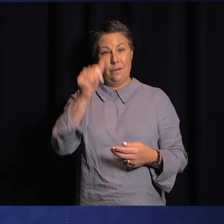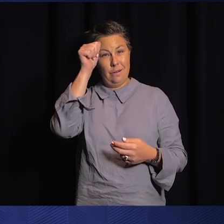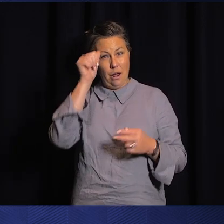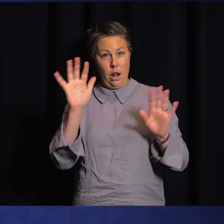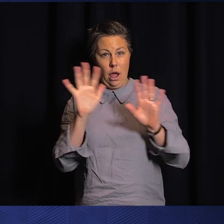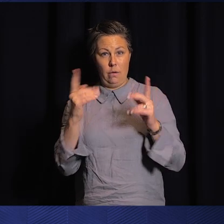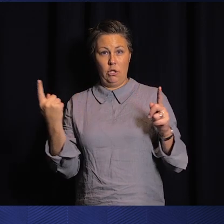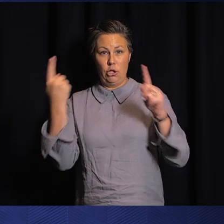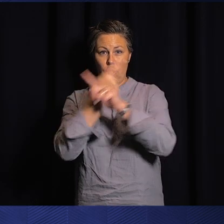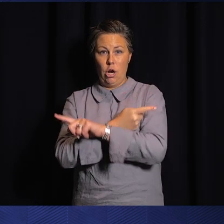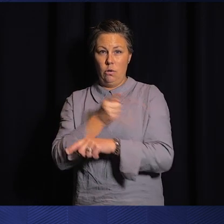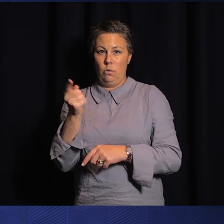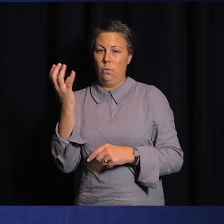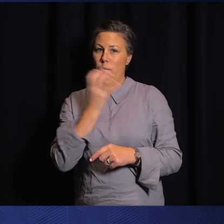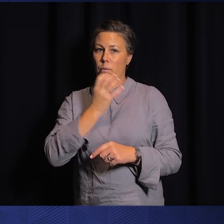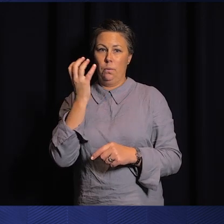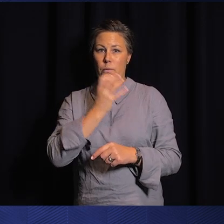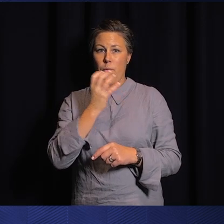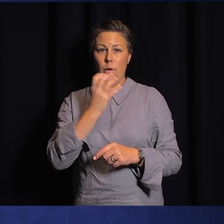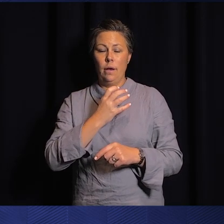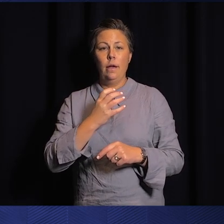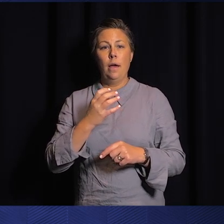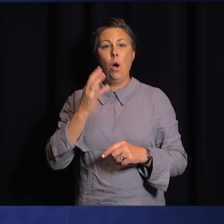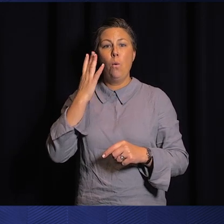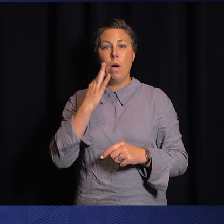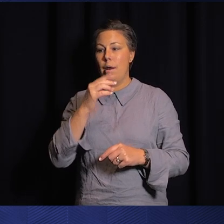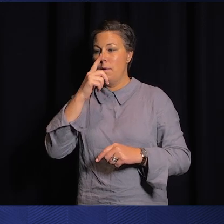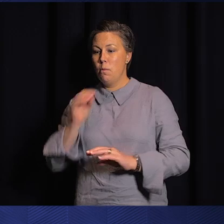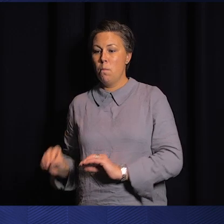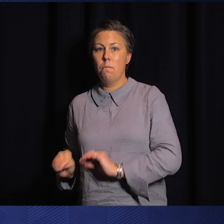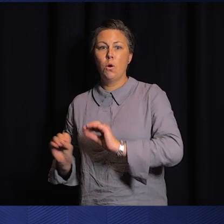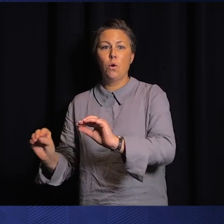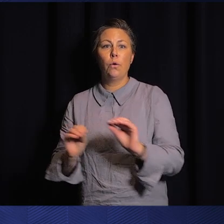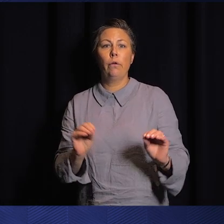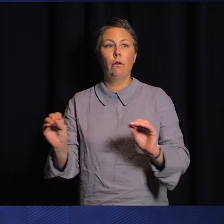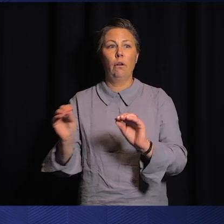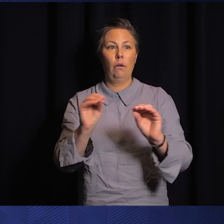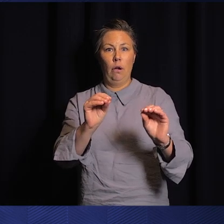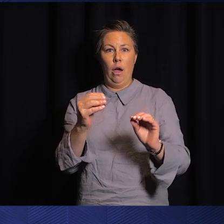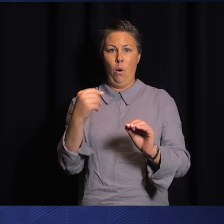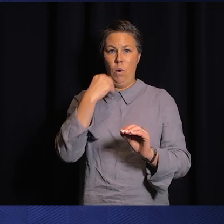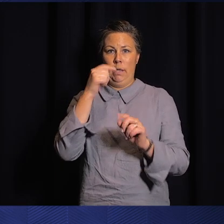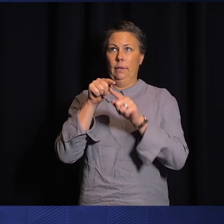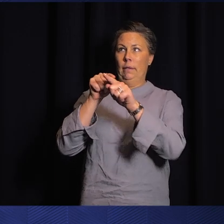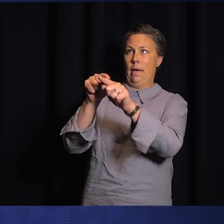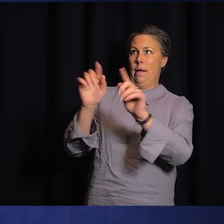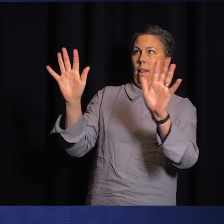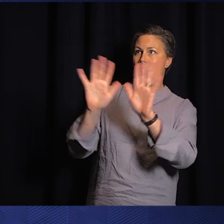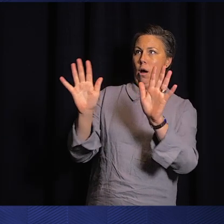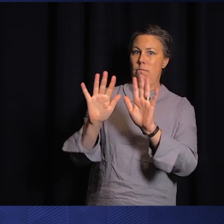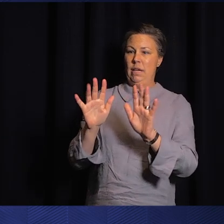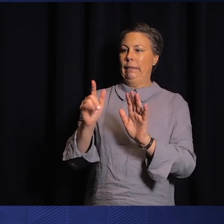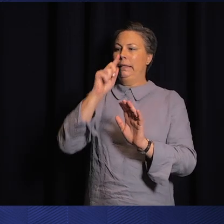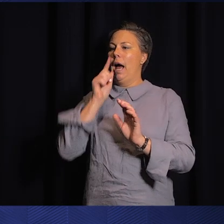has particular impacts on the mobility patterns of these different groups. When we want to